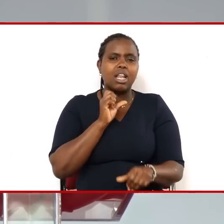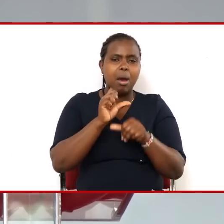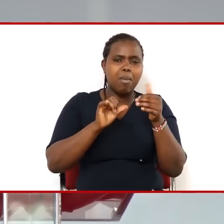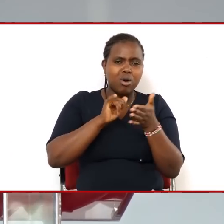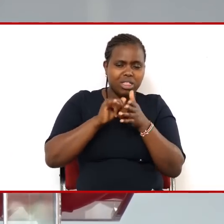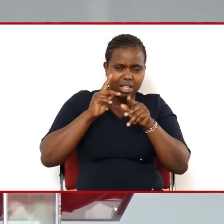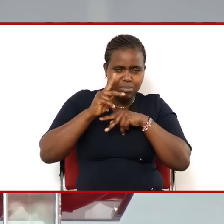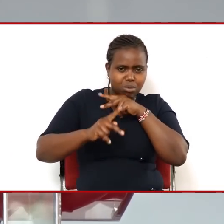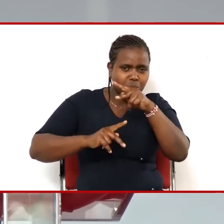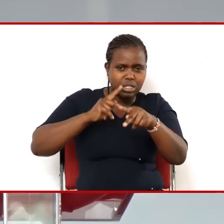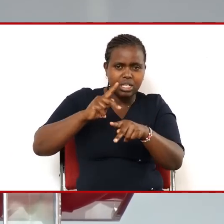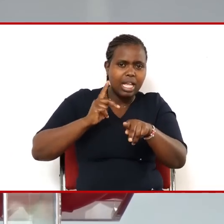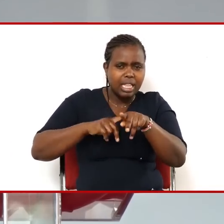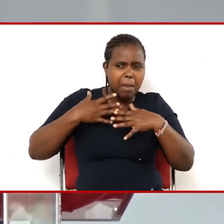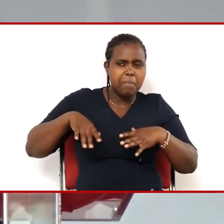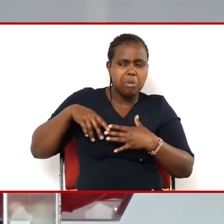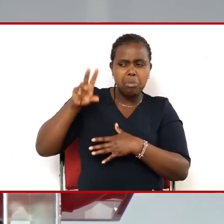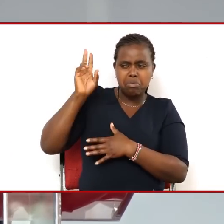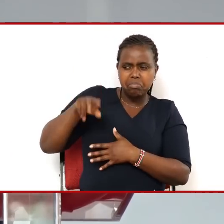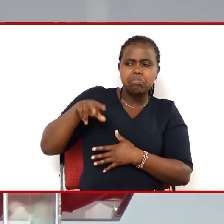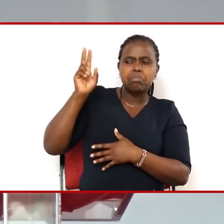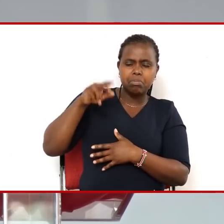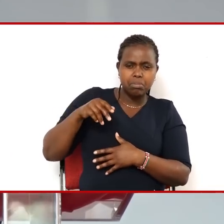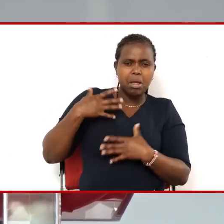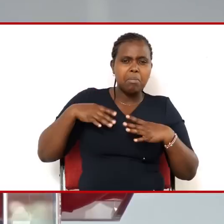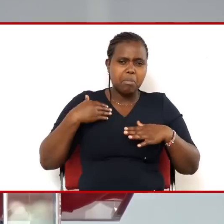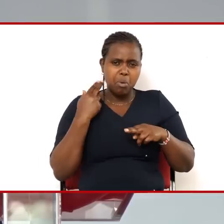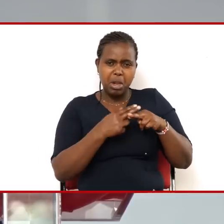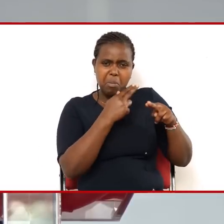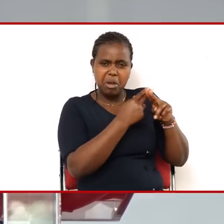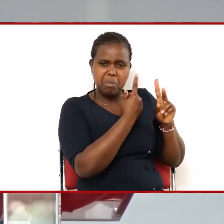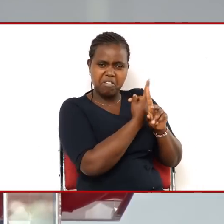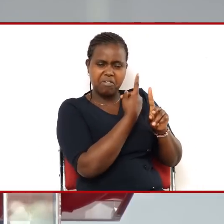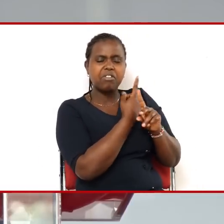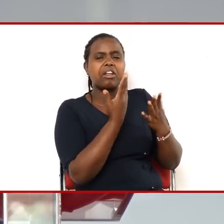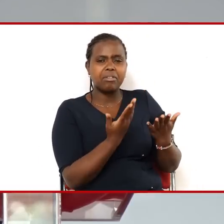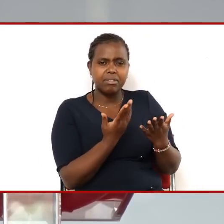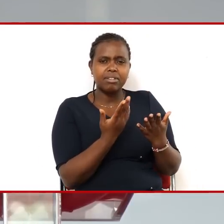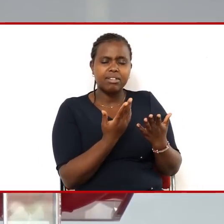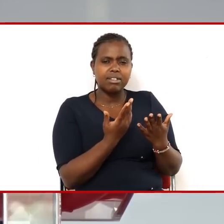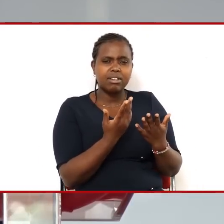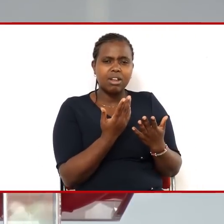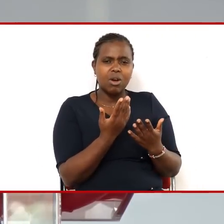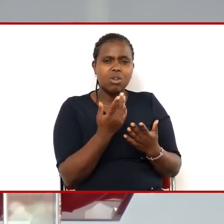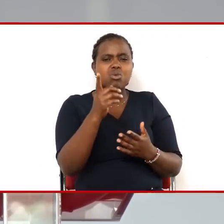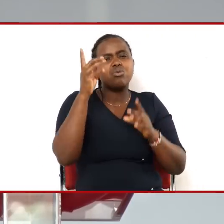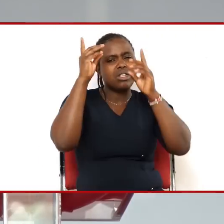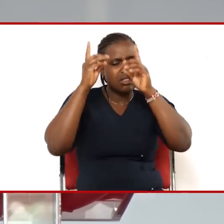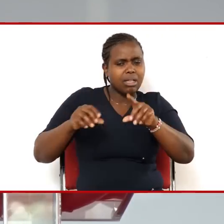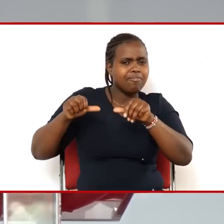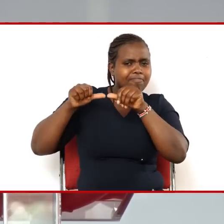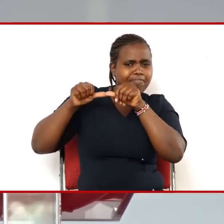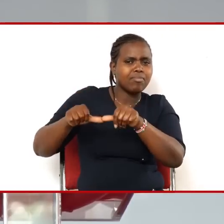that process of people degrading you, people calling you names. So you will choose to stay